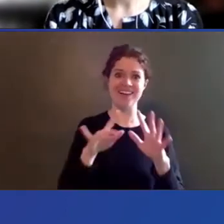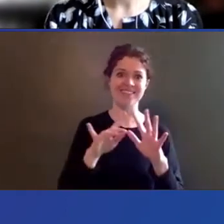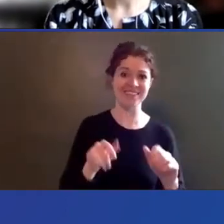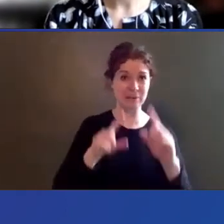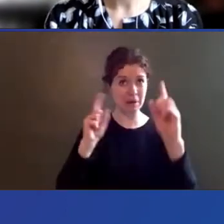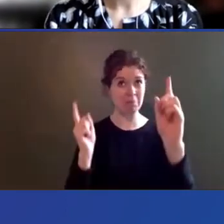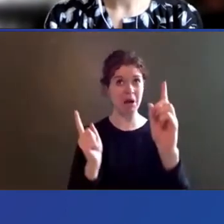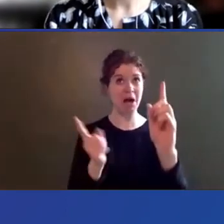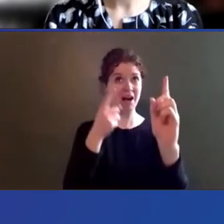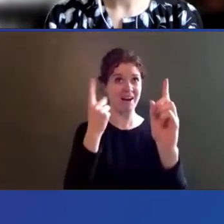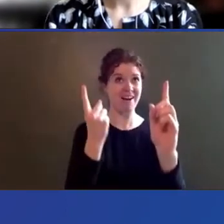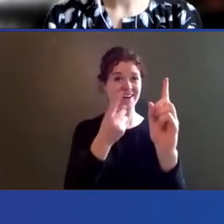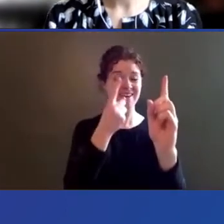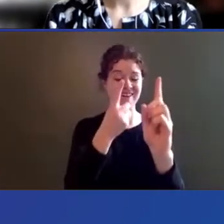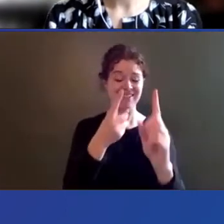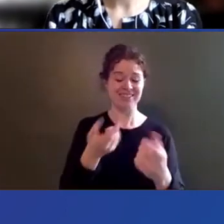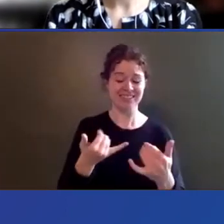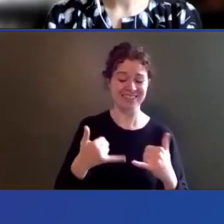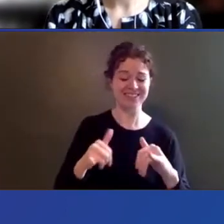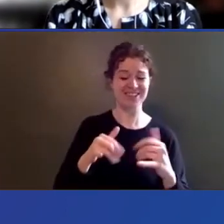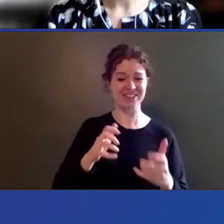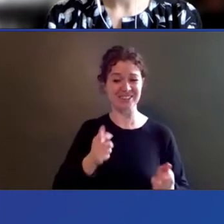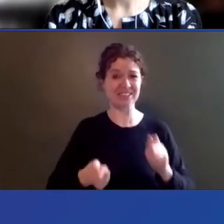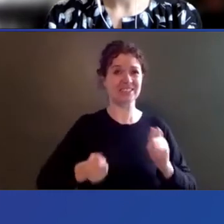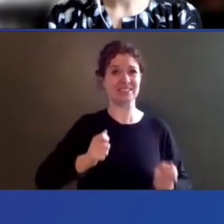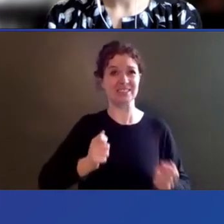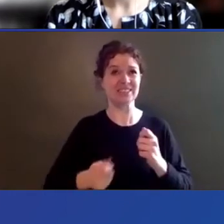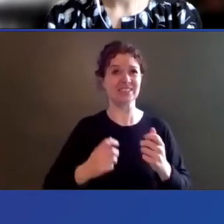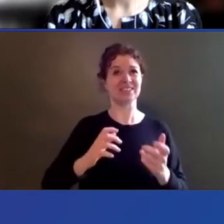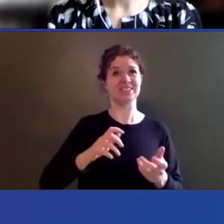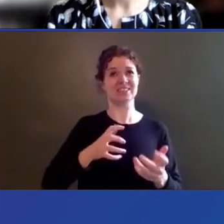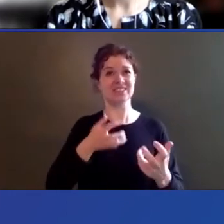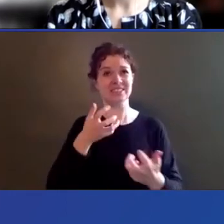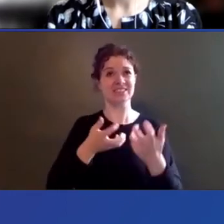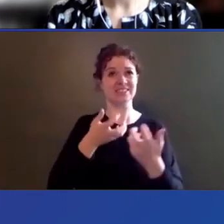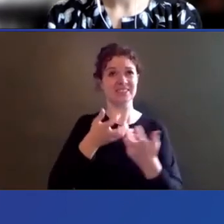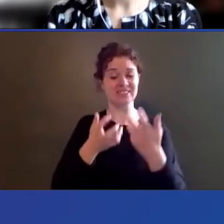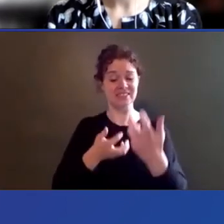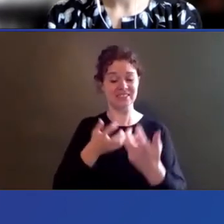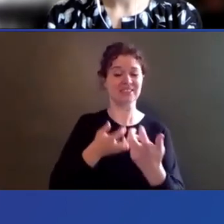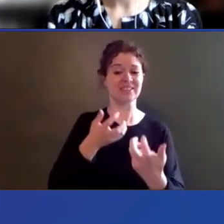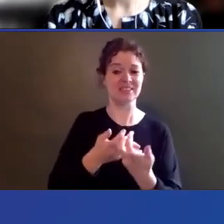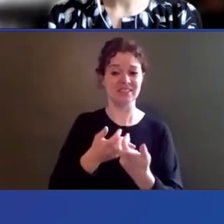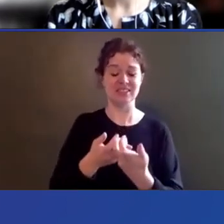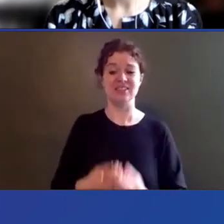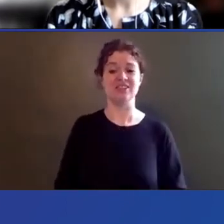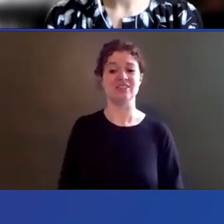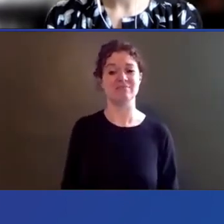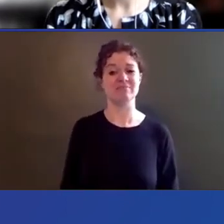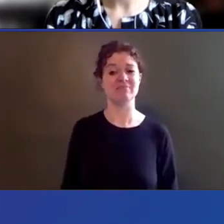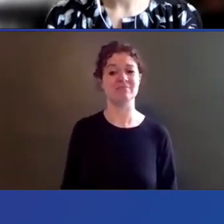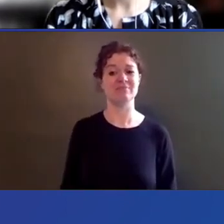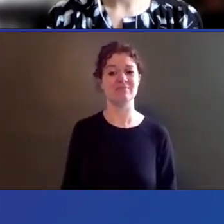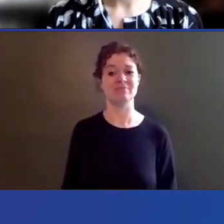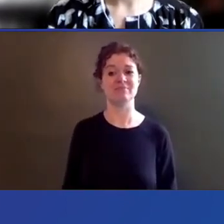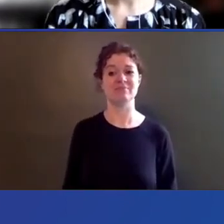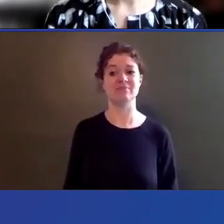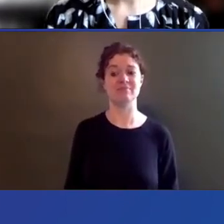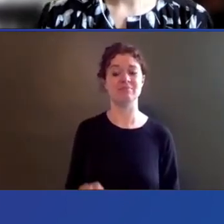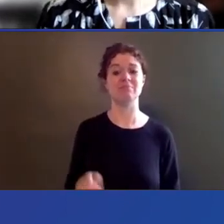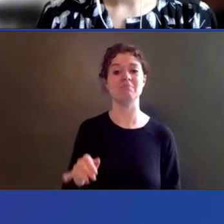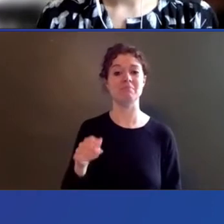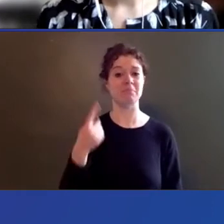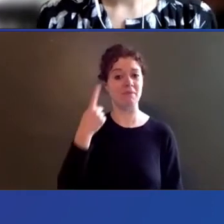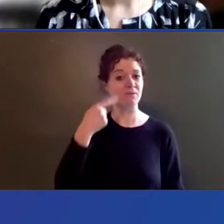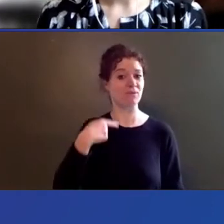time. Without a lot of other requirements, but that really it was much more exhausting. The emergence out of it has